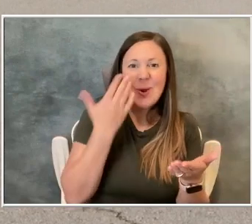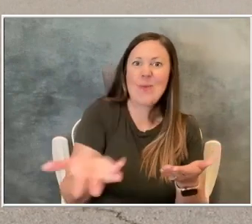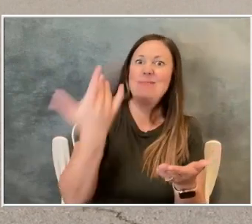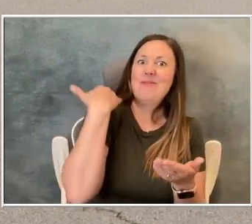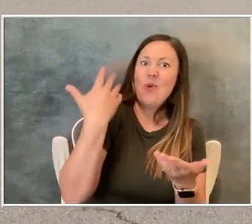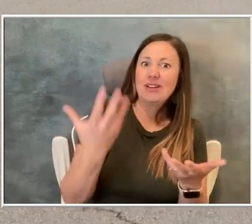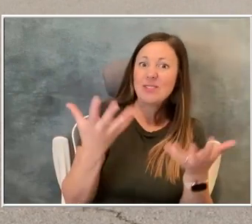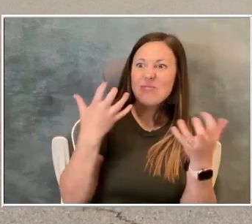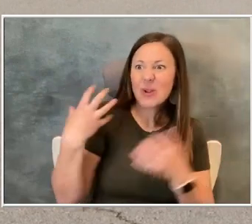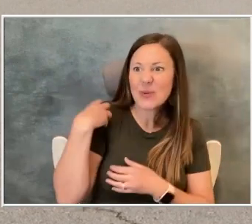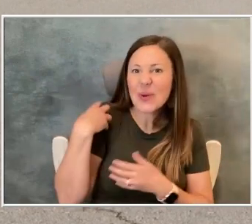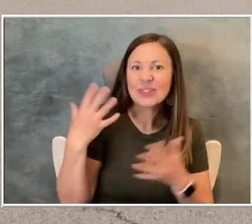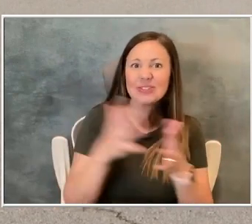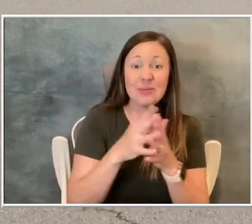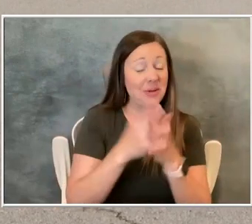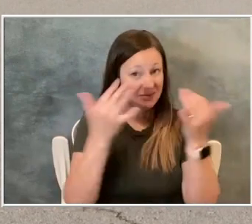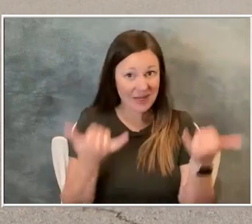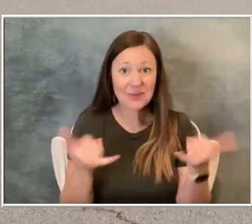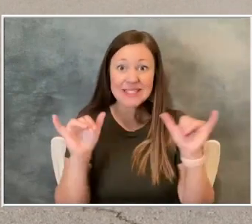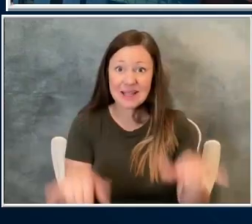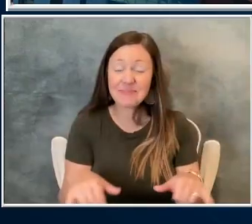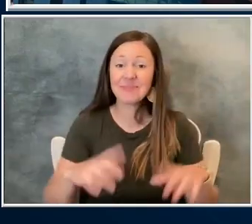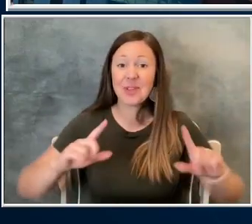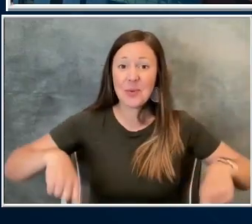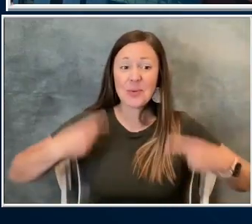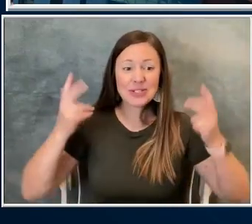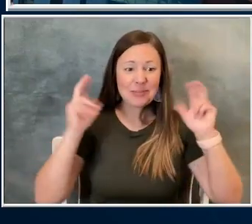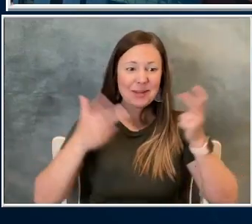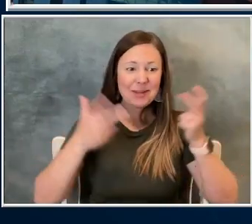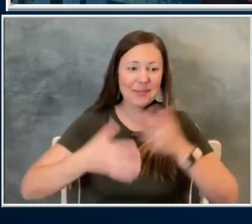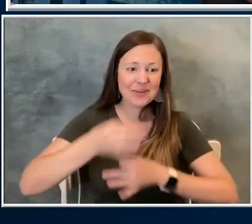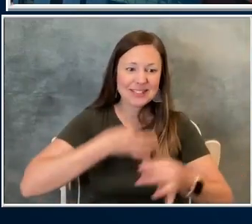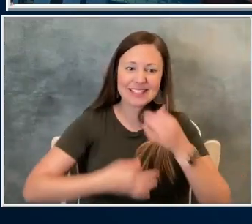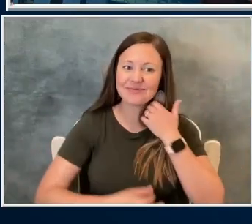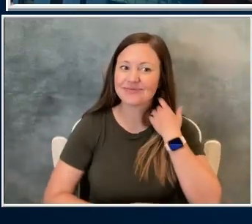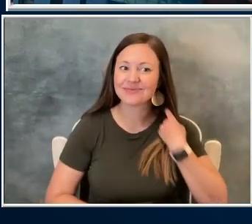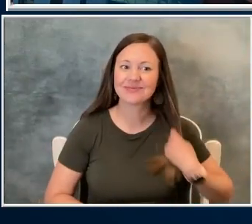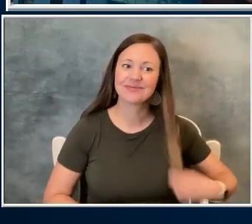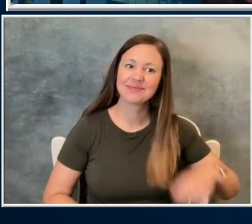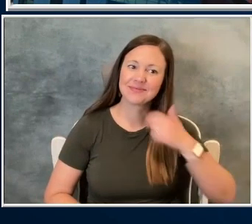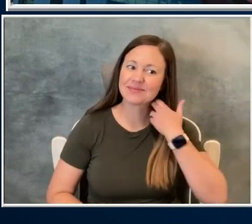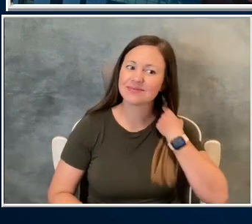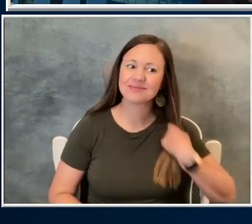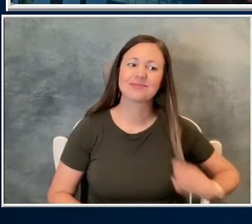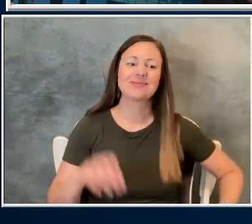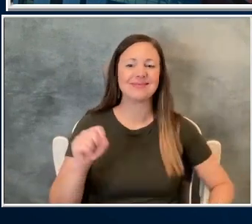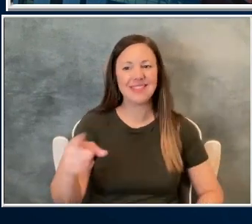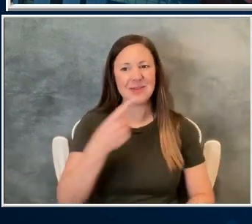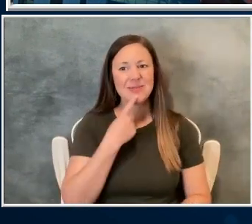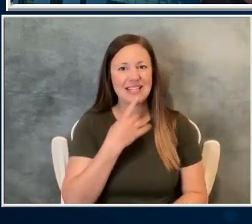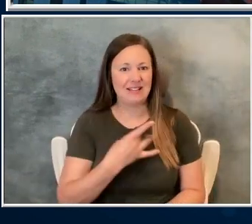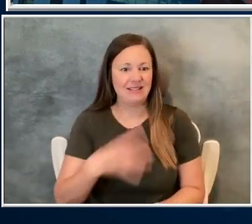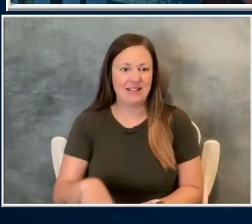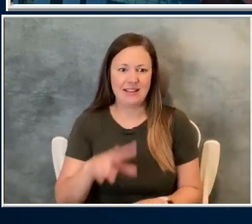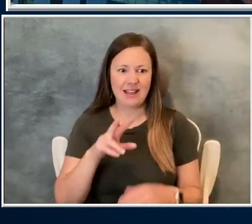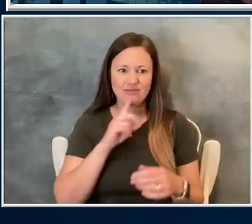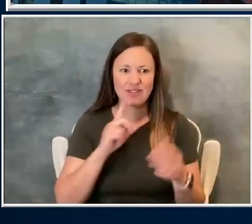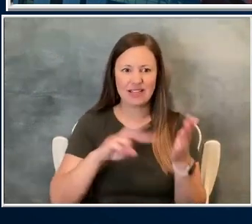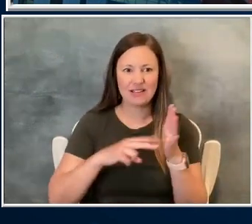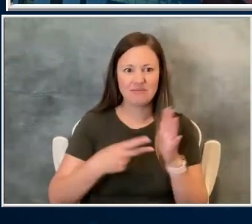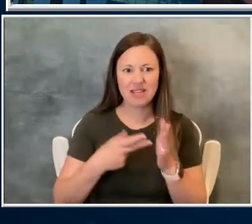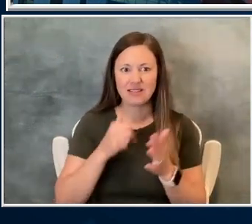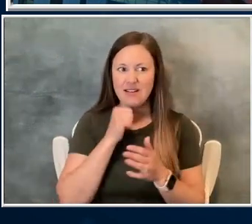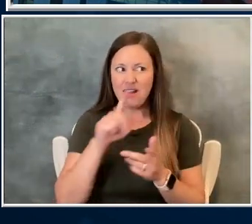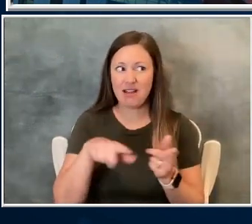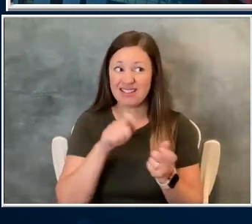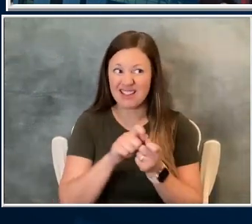yeah, now we're coaching wheelchair basketball instead. Well, and exactly, when you said not down your alley, I guess you're meaning this isn't quite what you had in mind, but